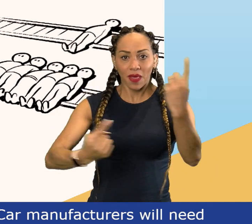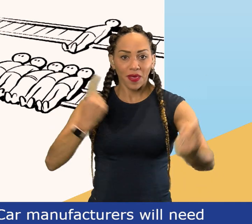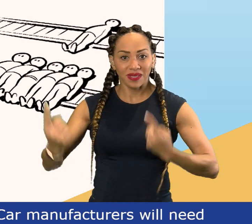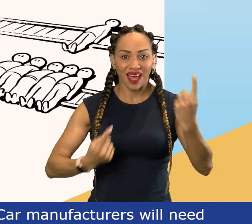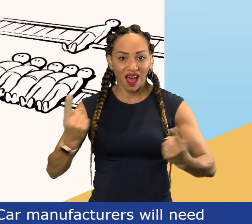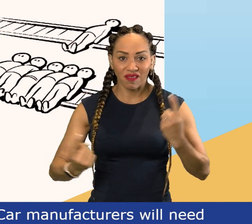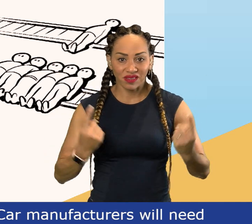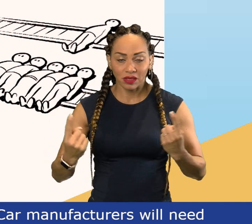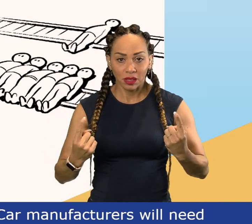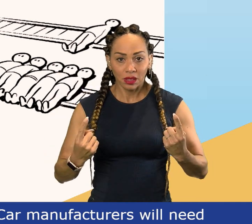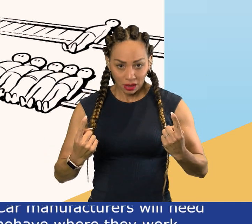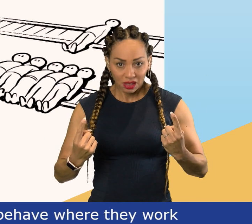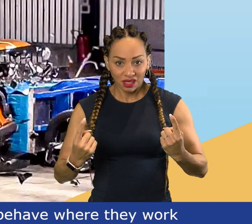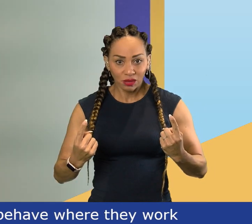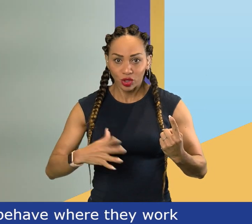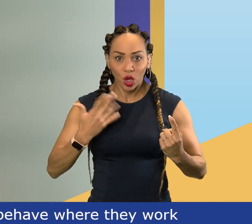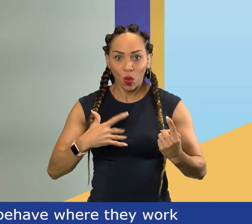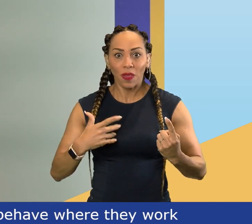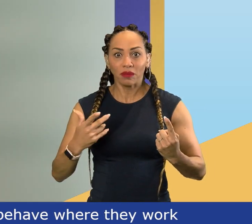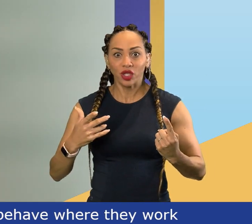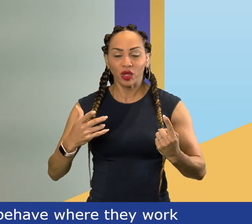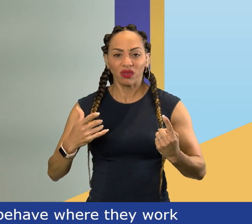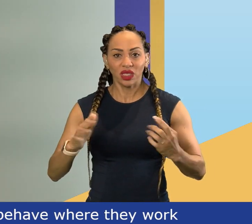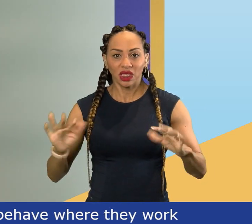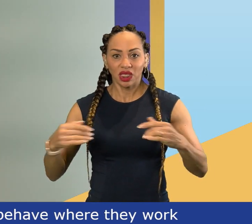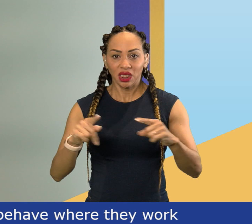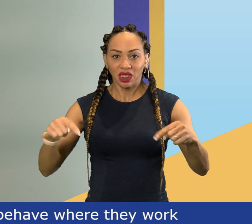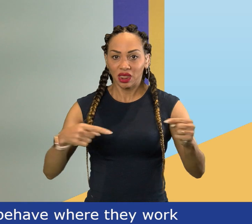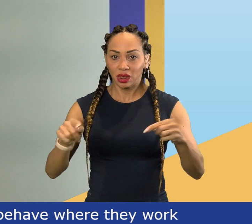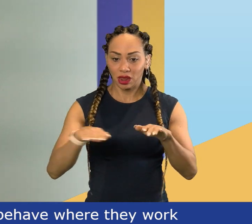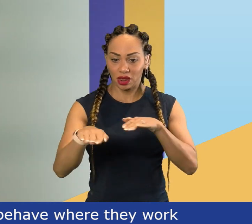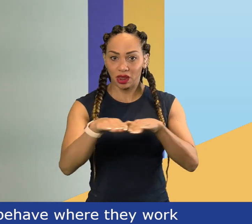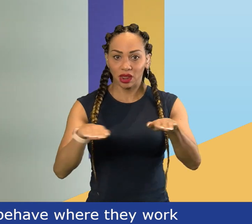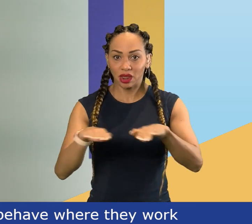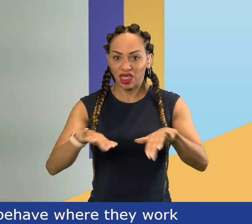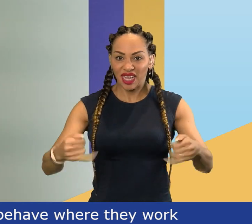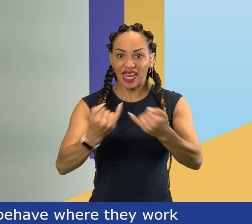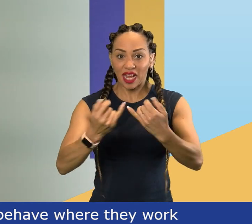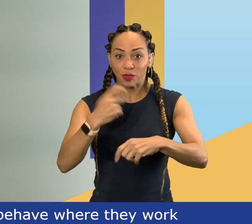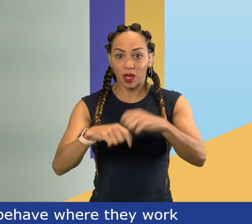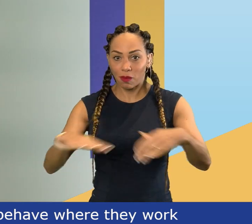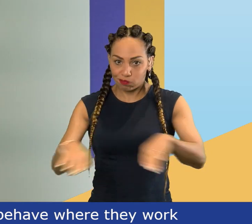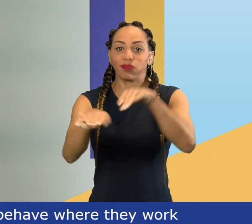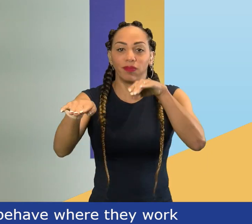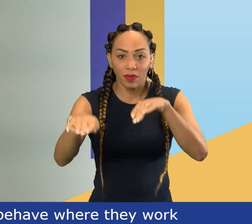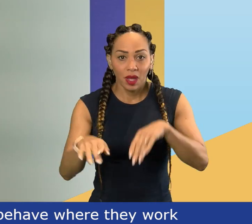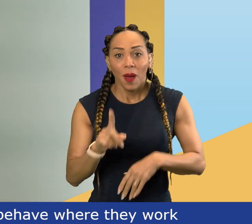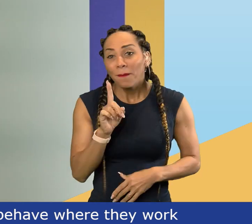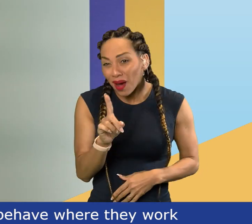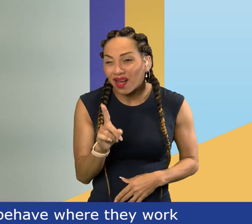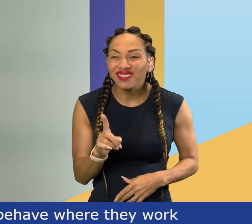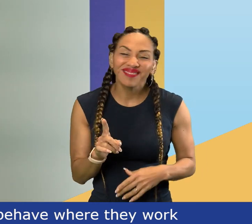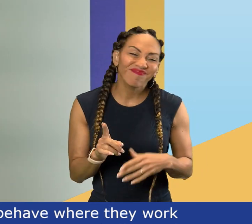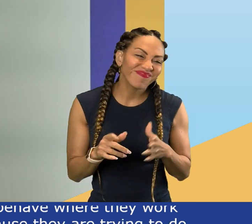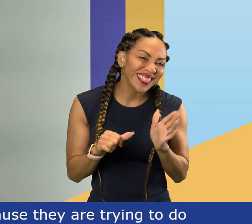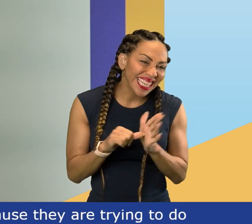accident because they're both trying to do something that conflicts. But perhaps the biggest issue of all here is us, whether or not we trust